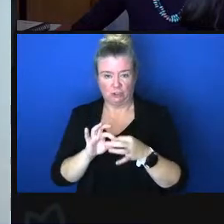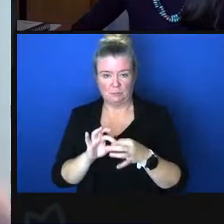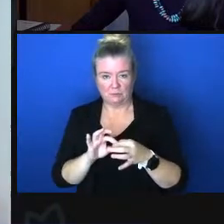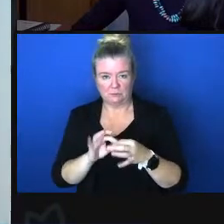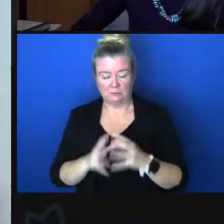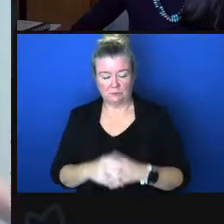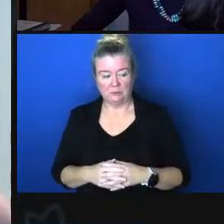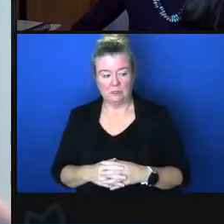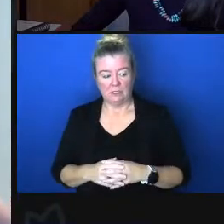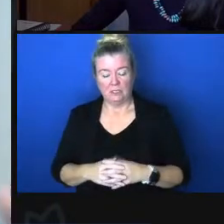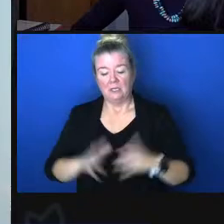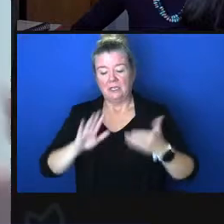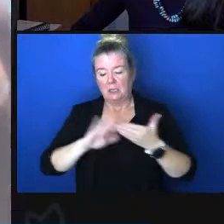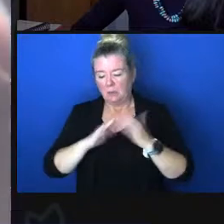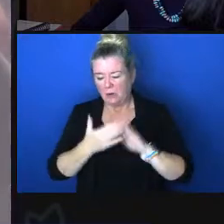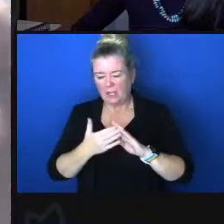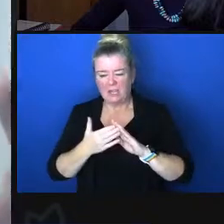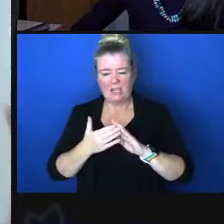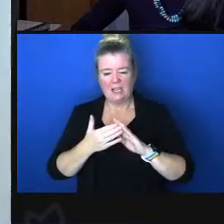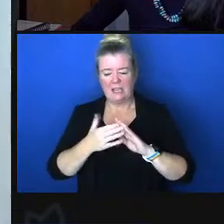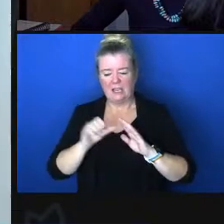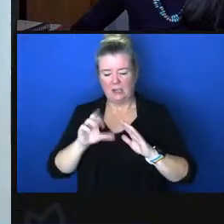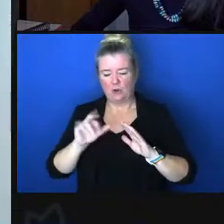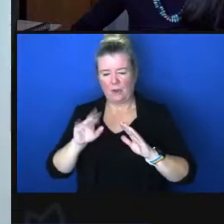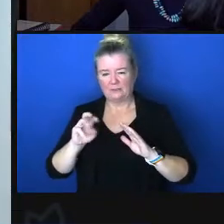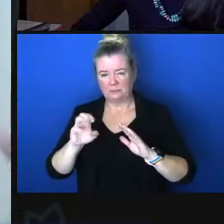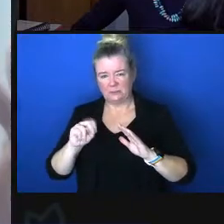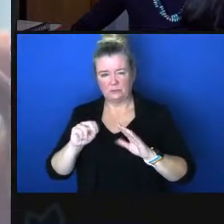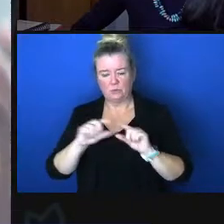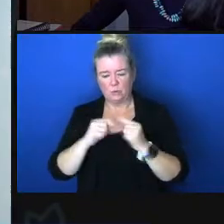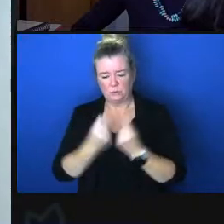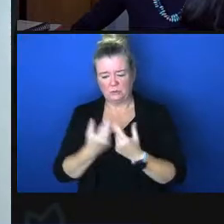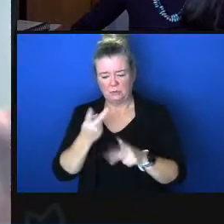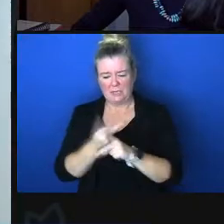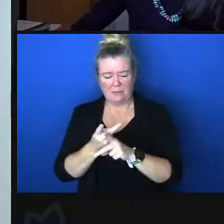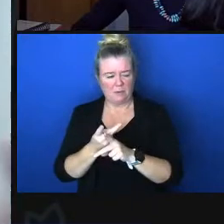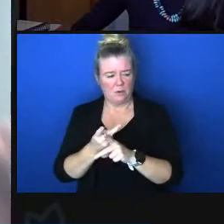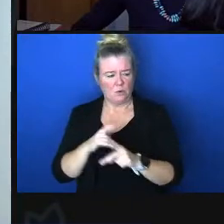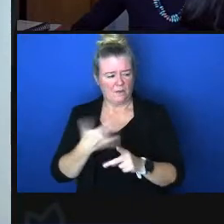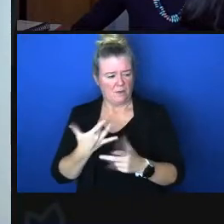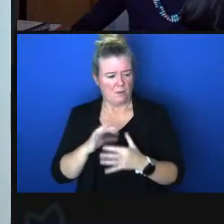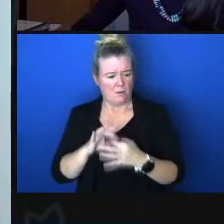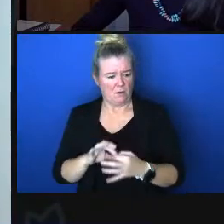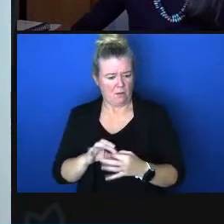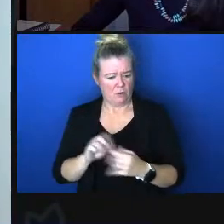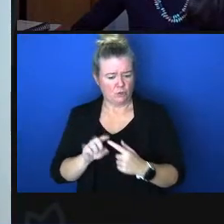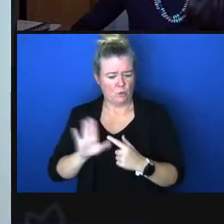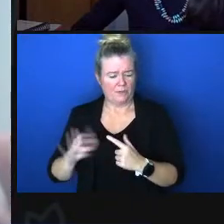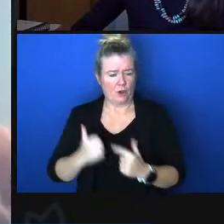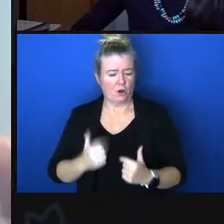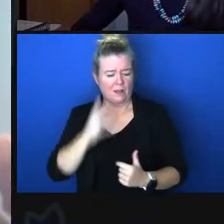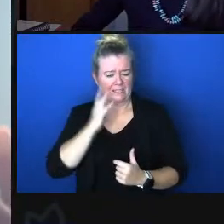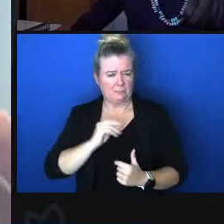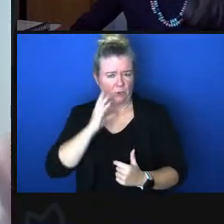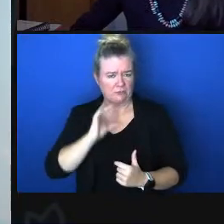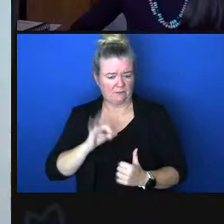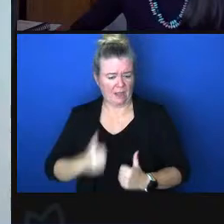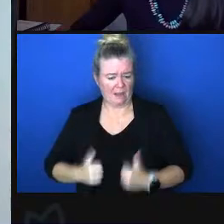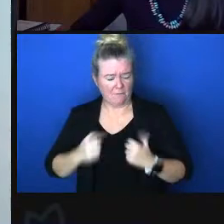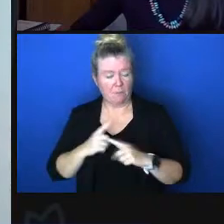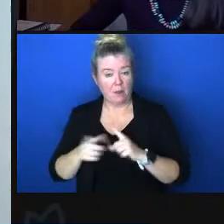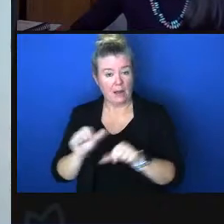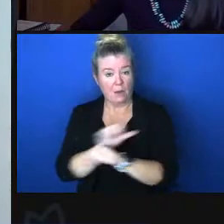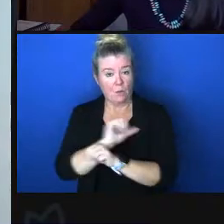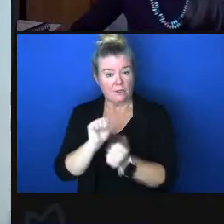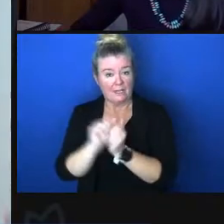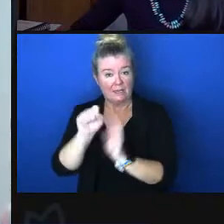like community and grassroots groups, so it keeps us grounded to people's real lived experience. But also, as I've worked in